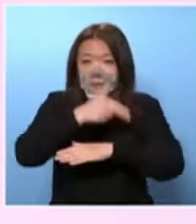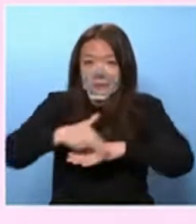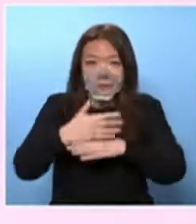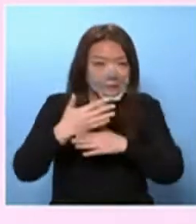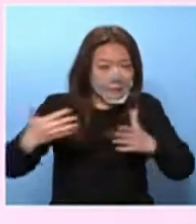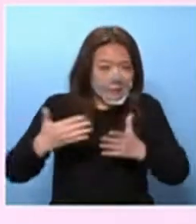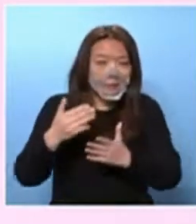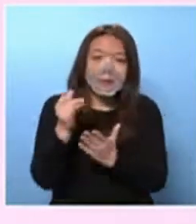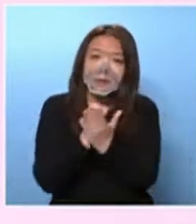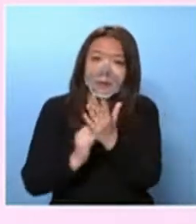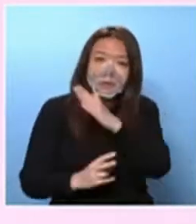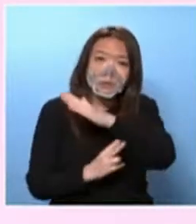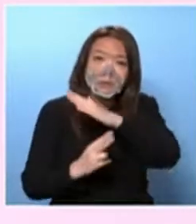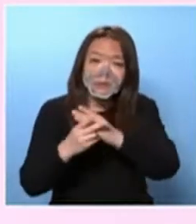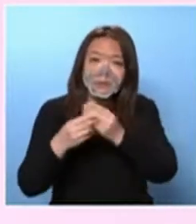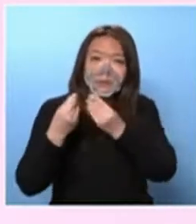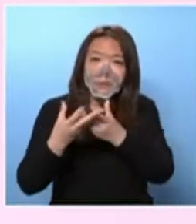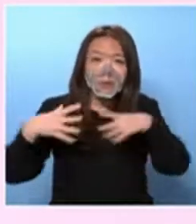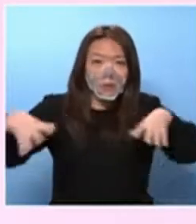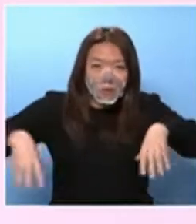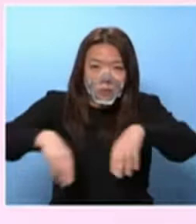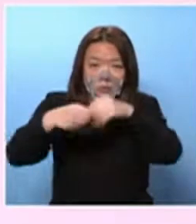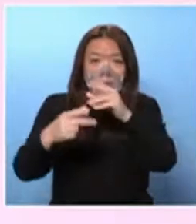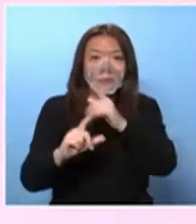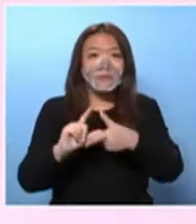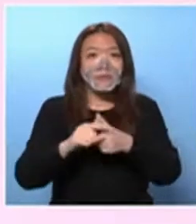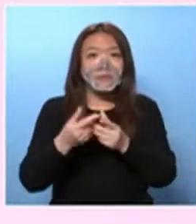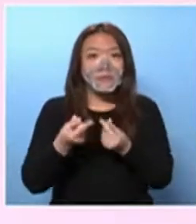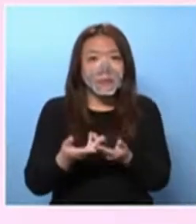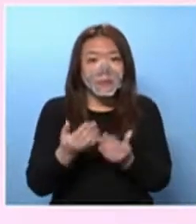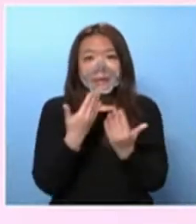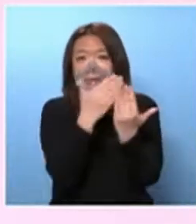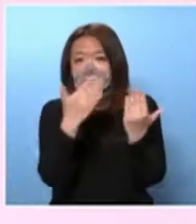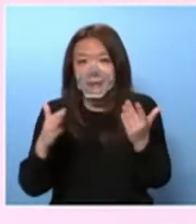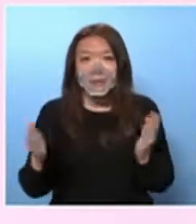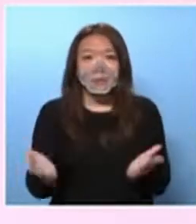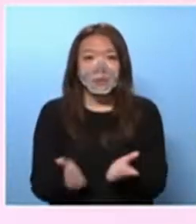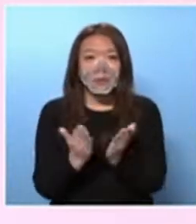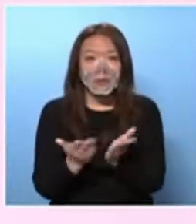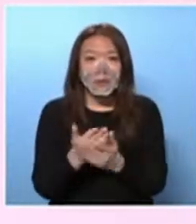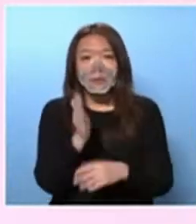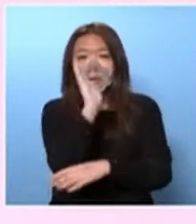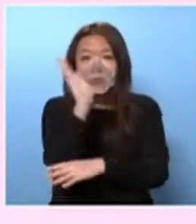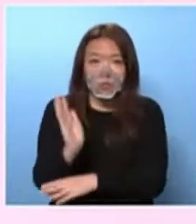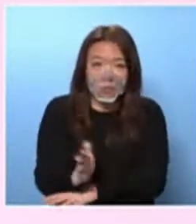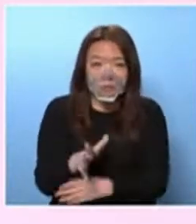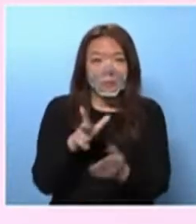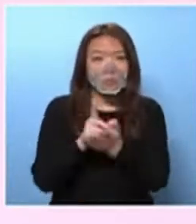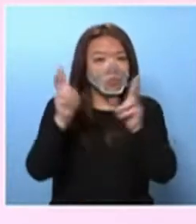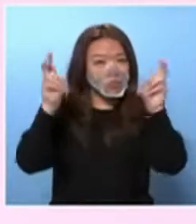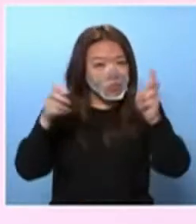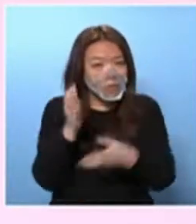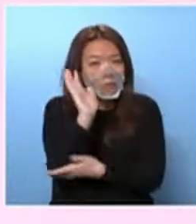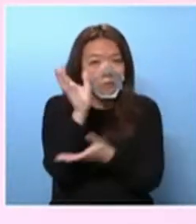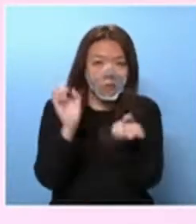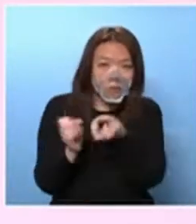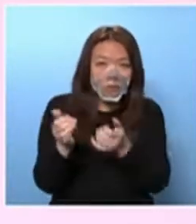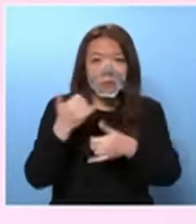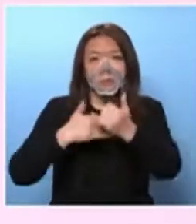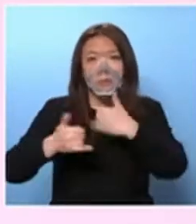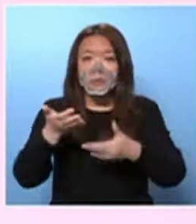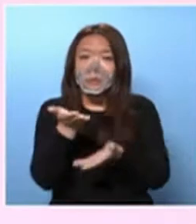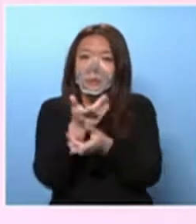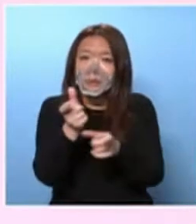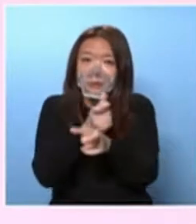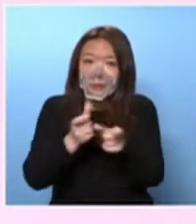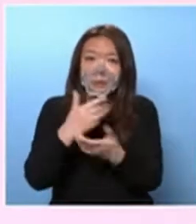market, which is designed for the performing arts industry, will serve as an integrated platform for showcasing the works of top-notch performing artists and arts groups